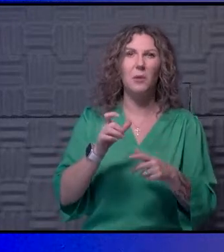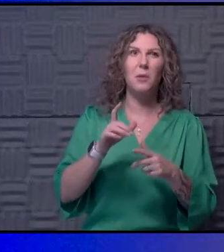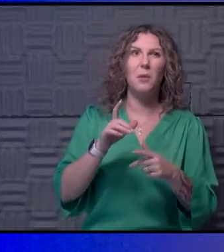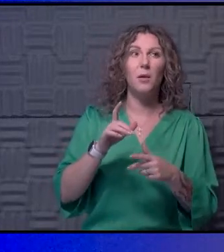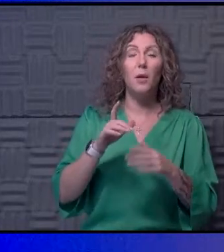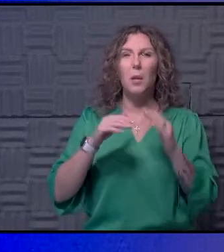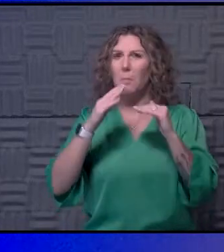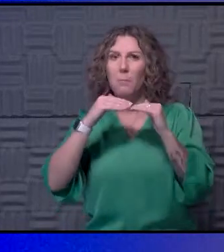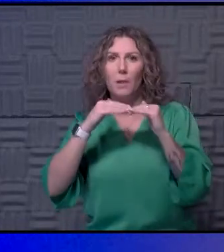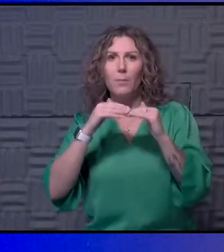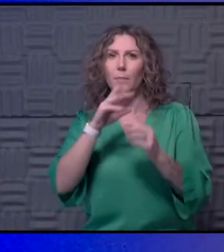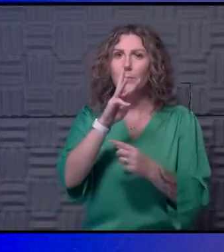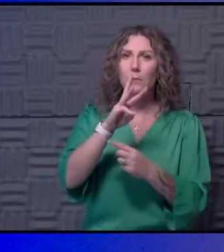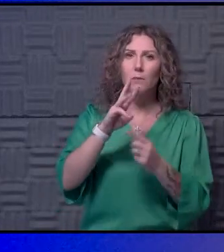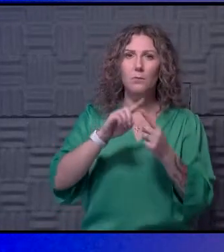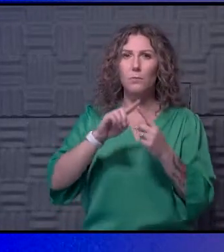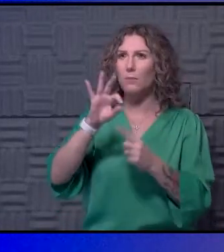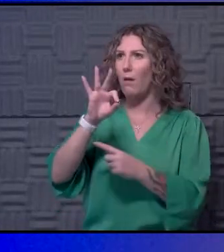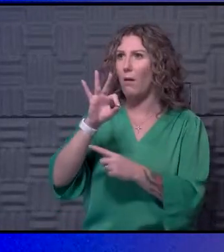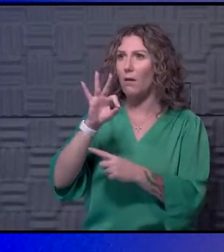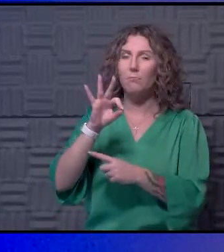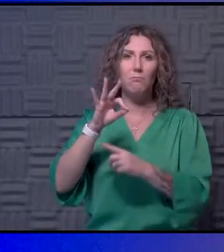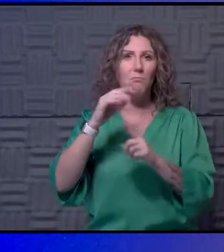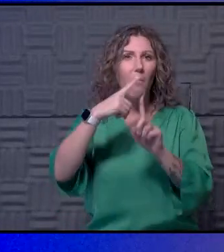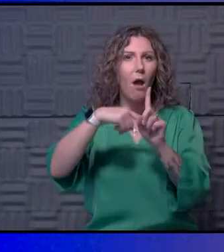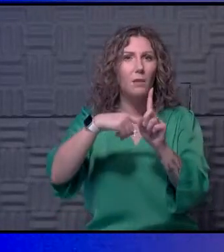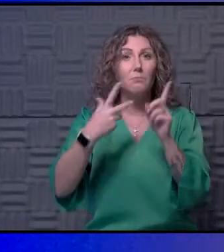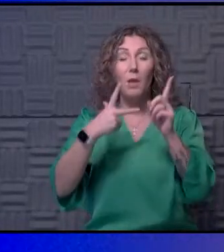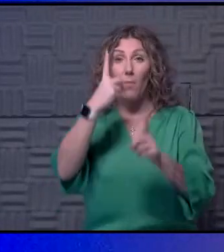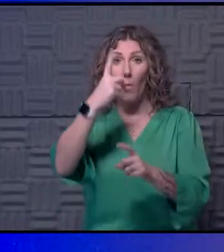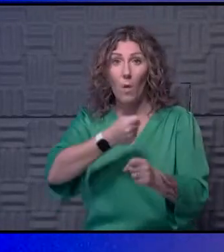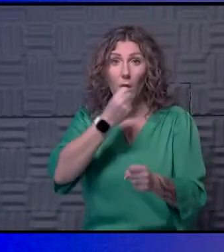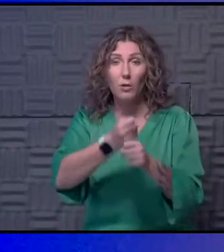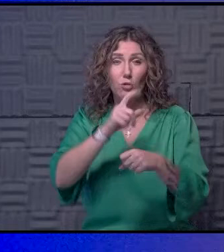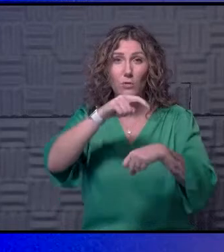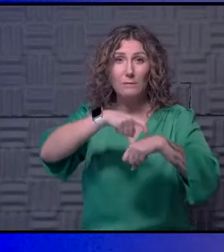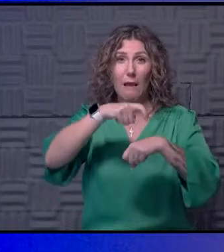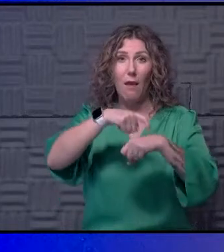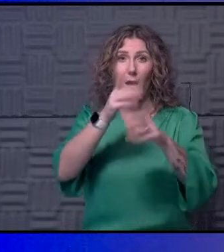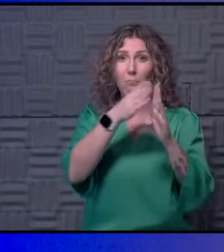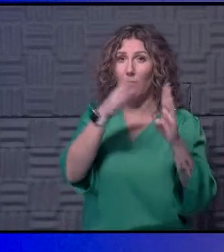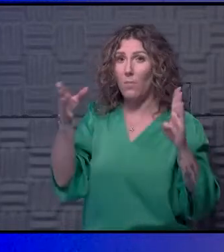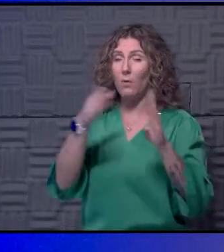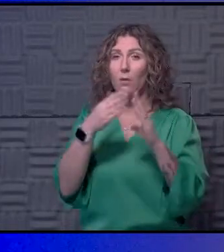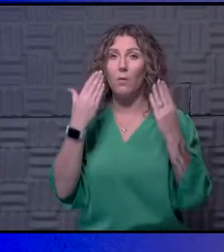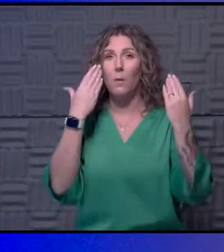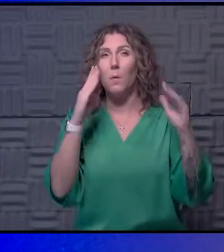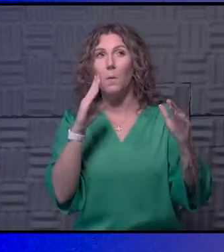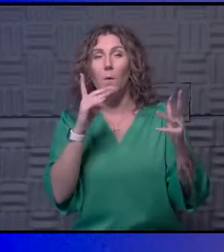6-9 months or a year time period. We don't understand right now if there will be